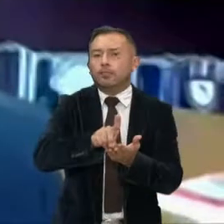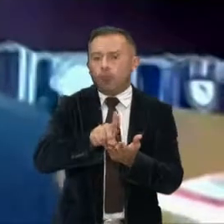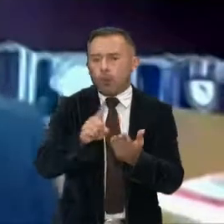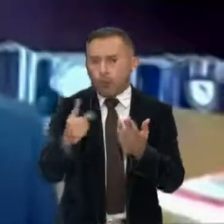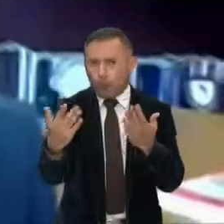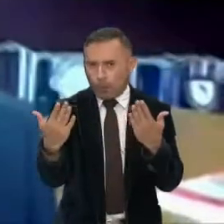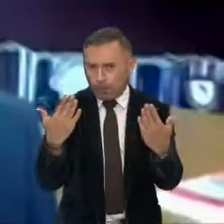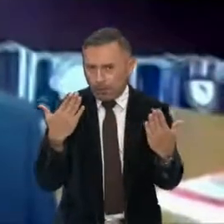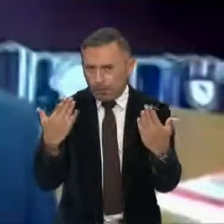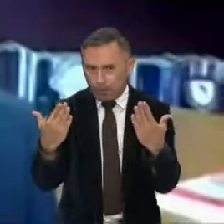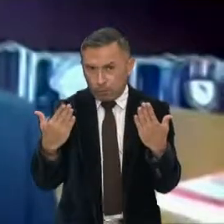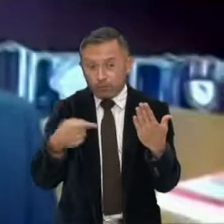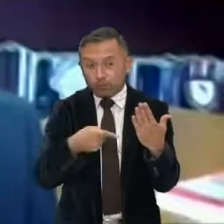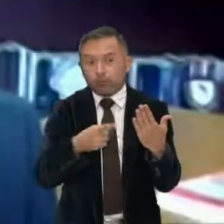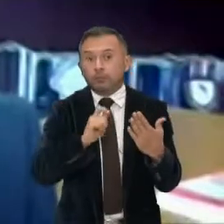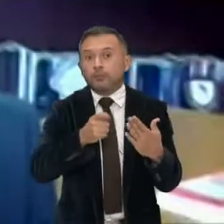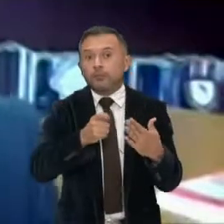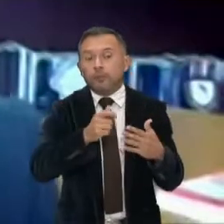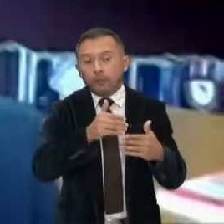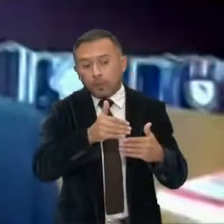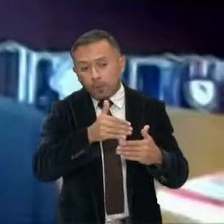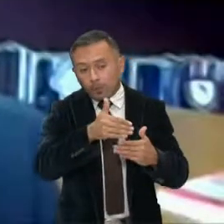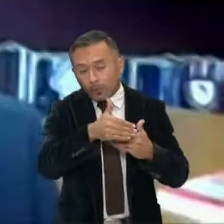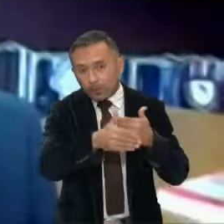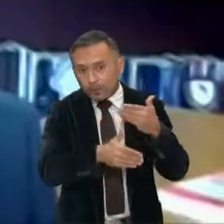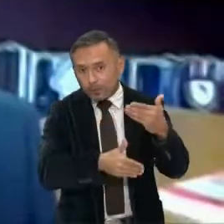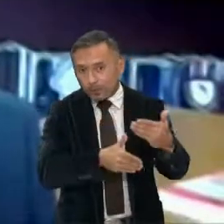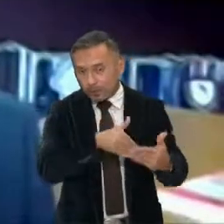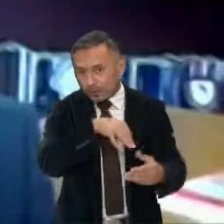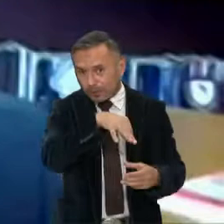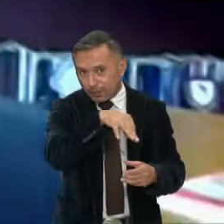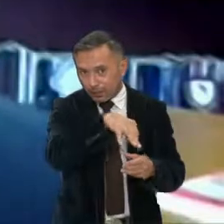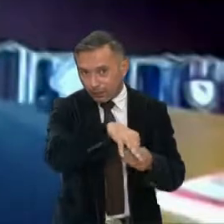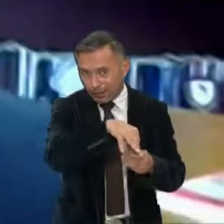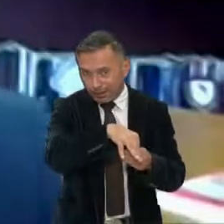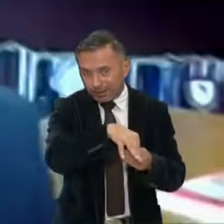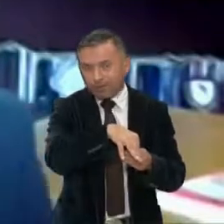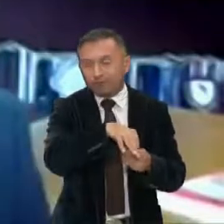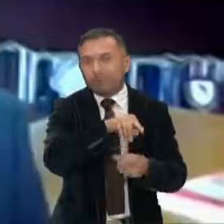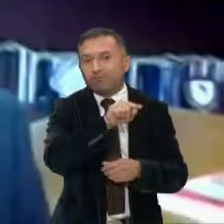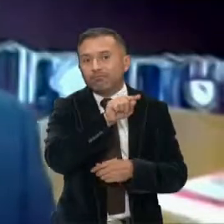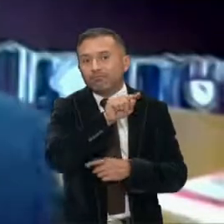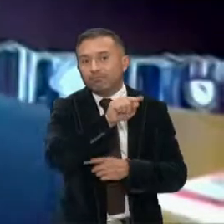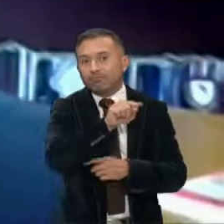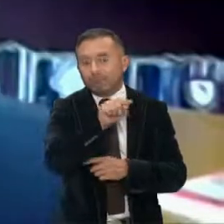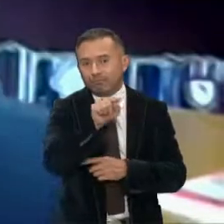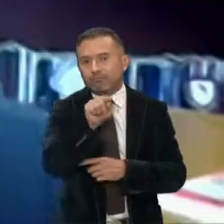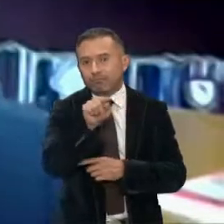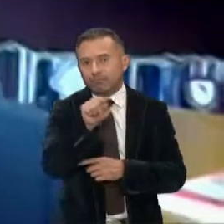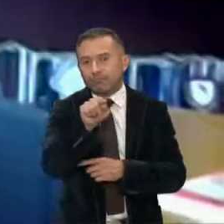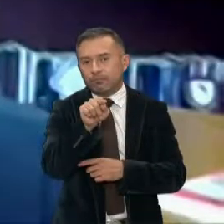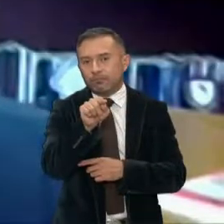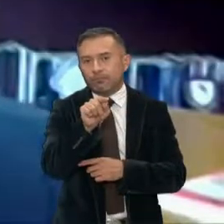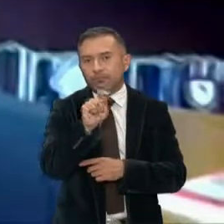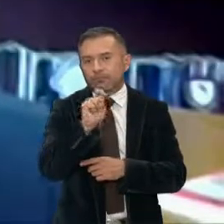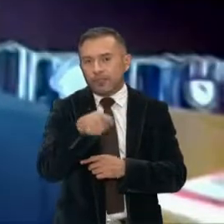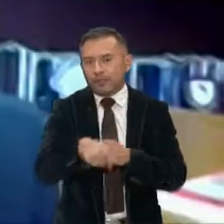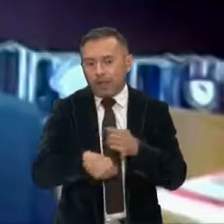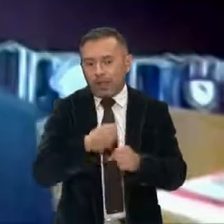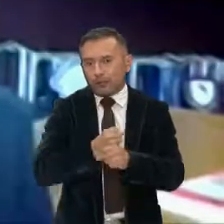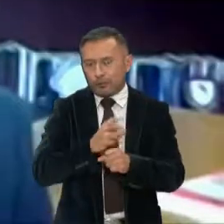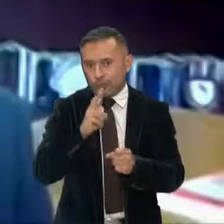compared law between the electoral processes that are being developed or that are going to